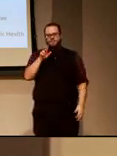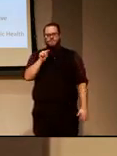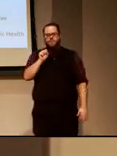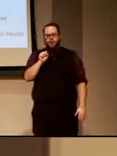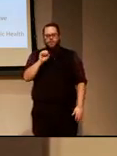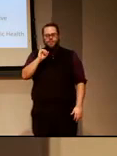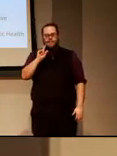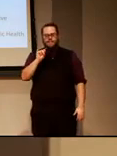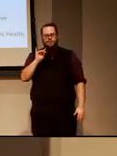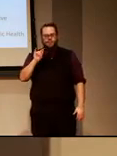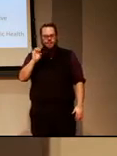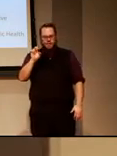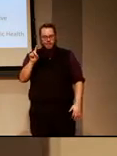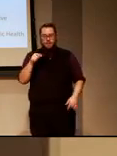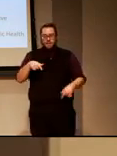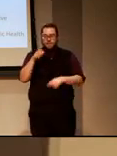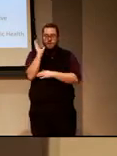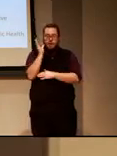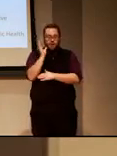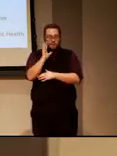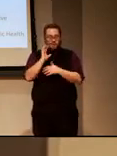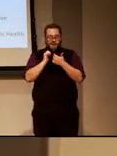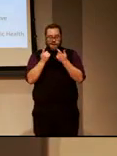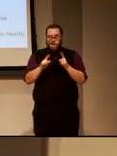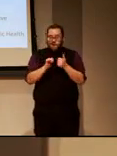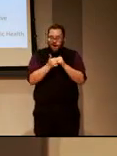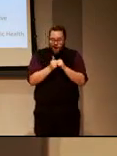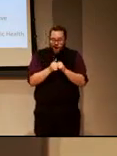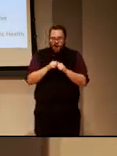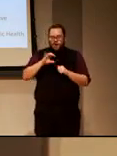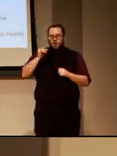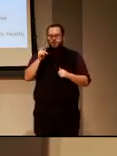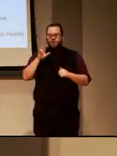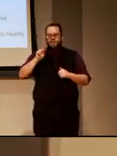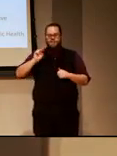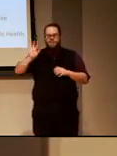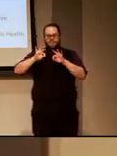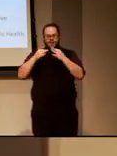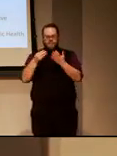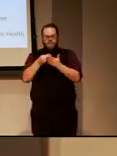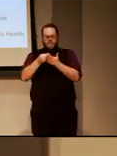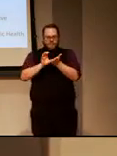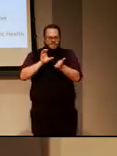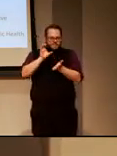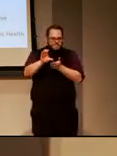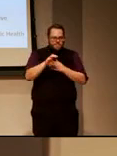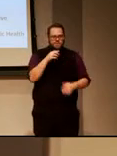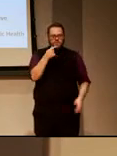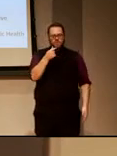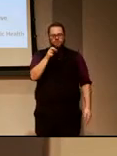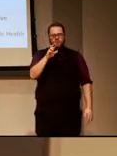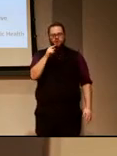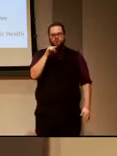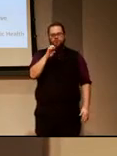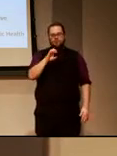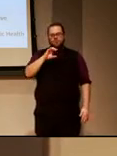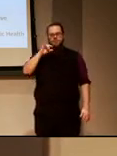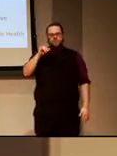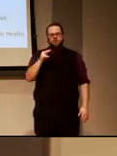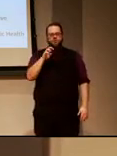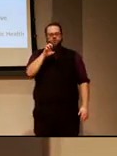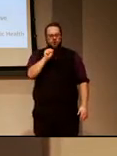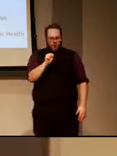by generous gifts from the Johnston family, Georgie Jones of U.S. News and World Report, and